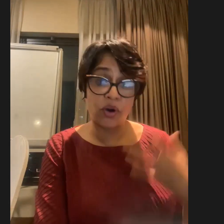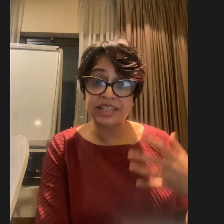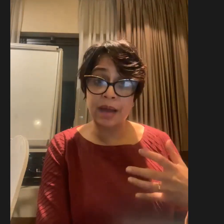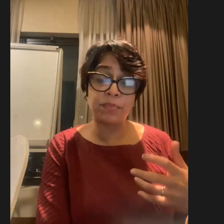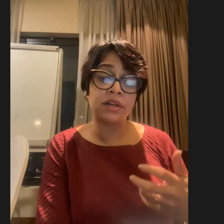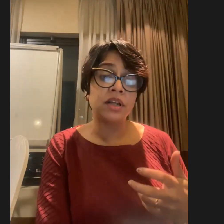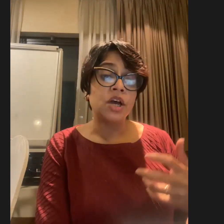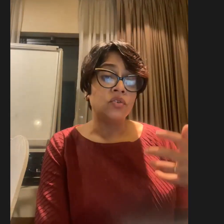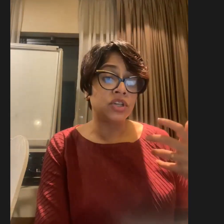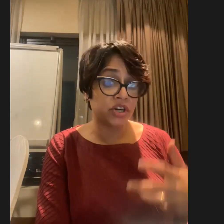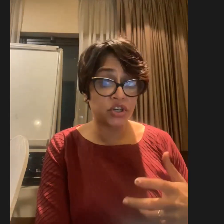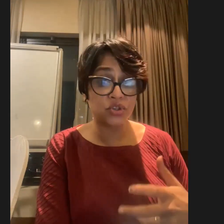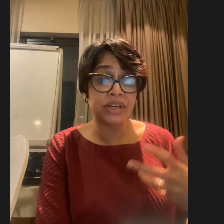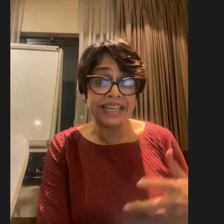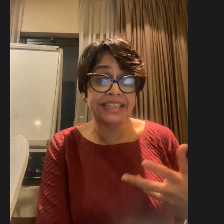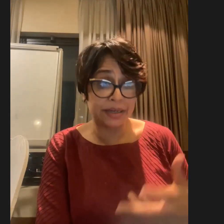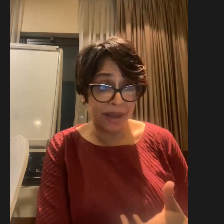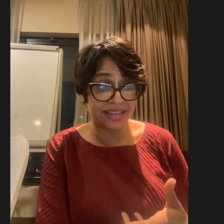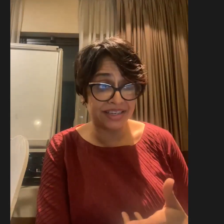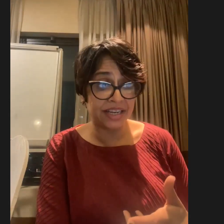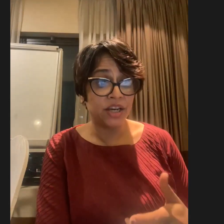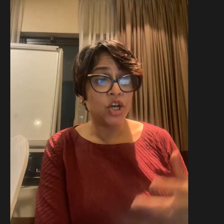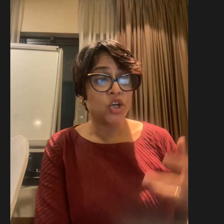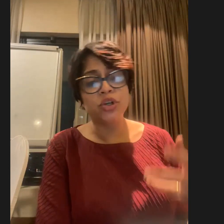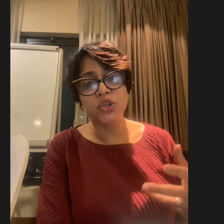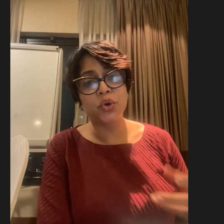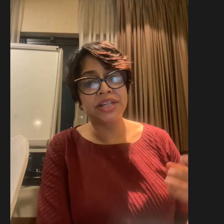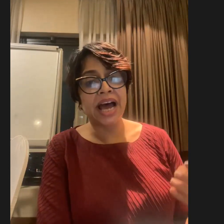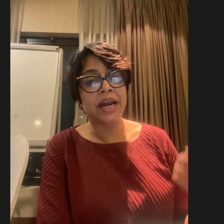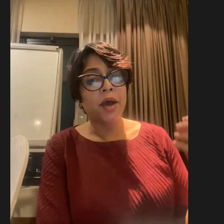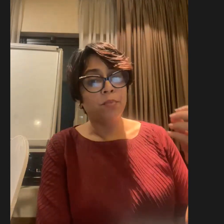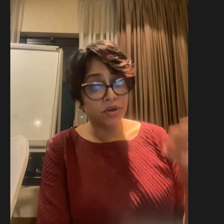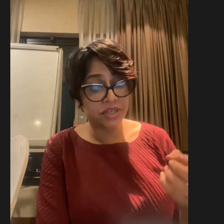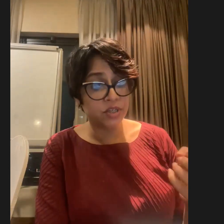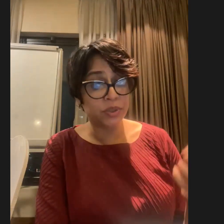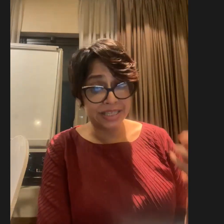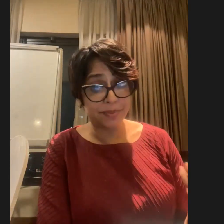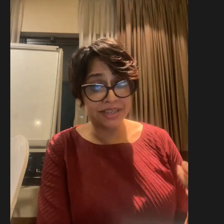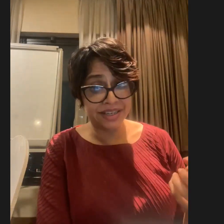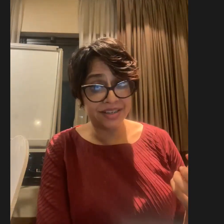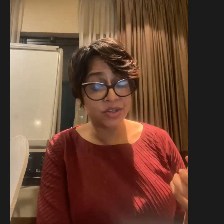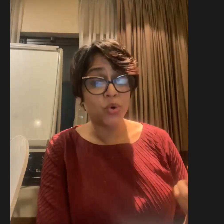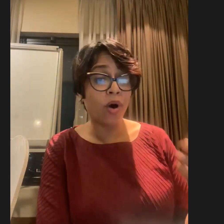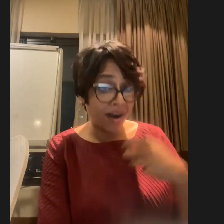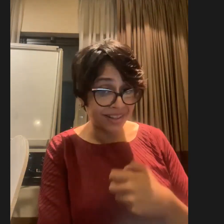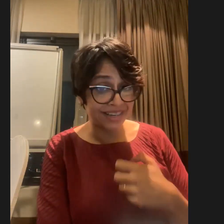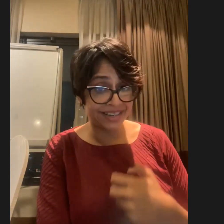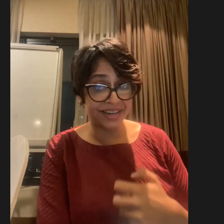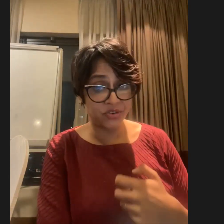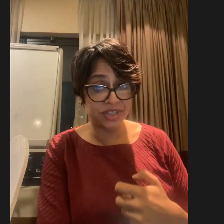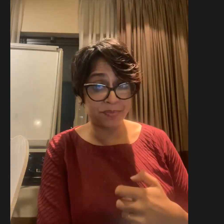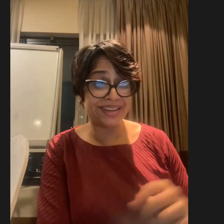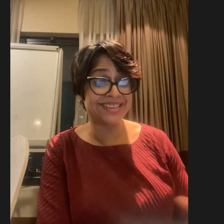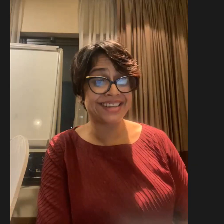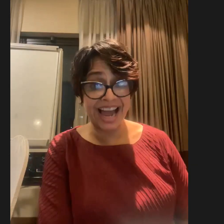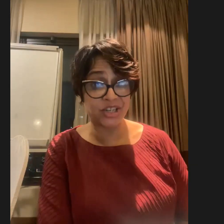removing restrictions. For example, restrictions on legal capacity to ensure that persons with disabilities